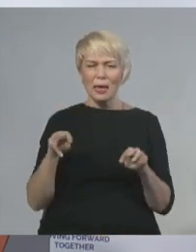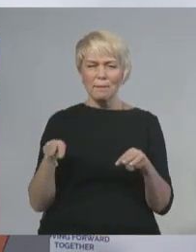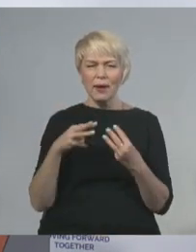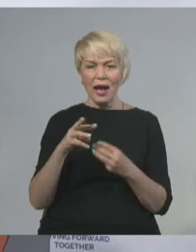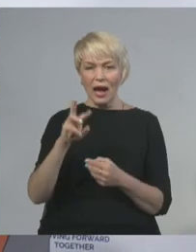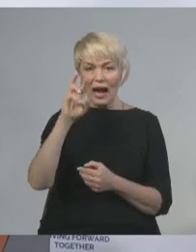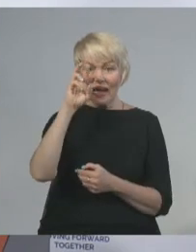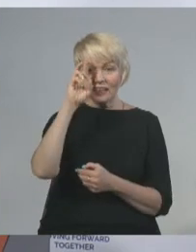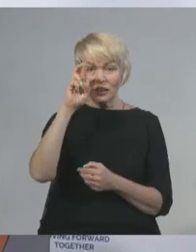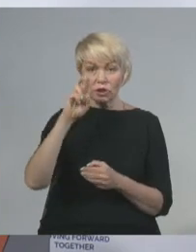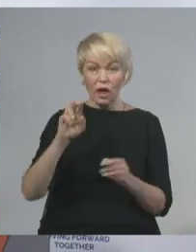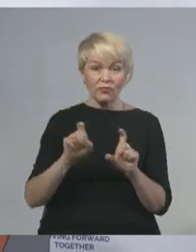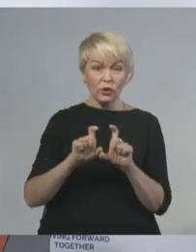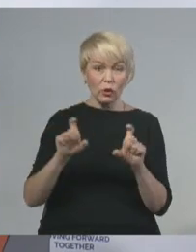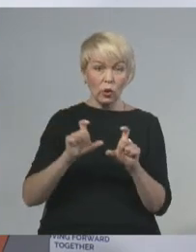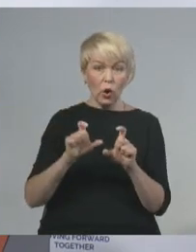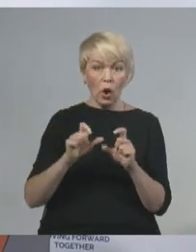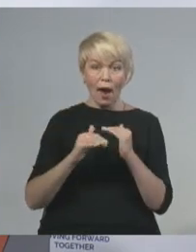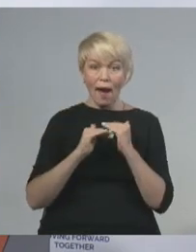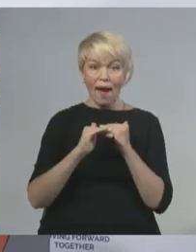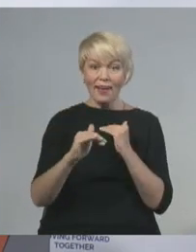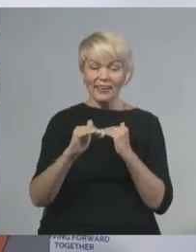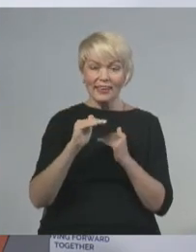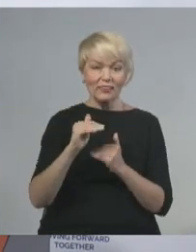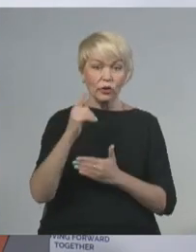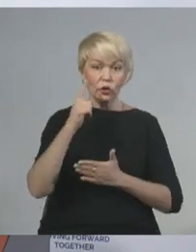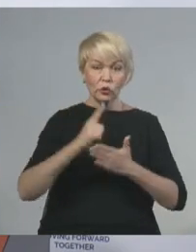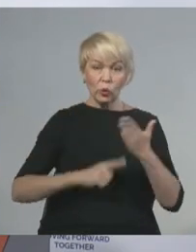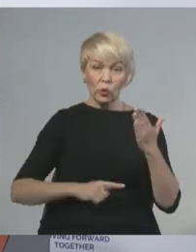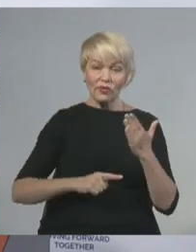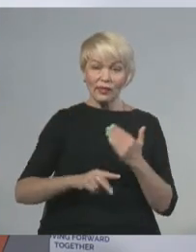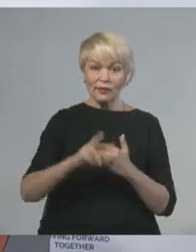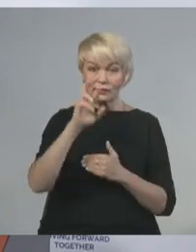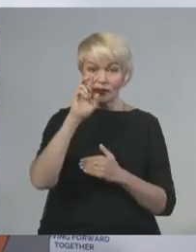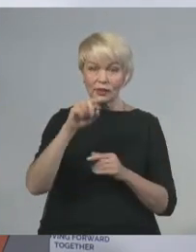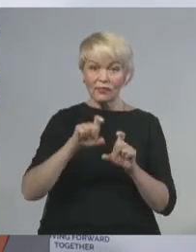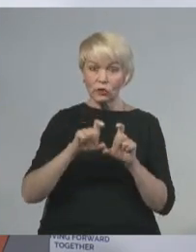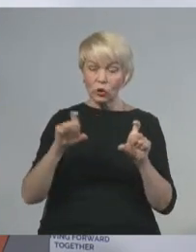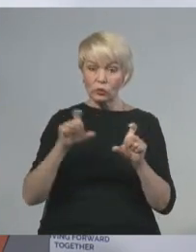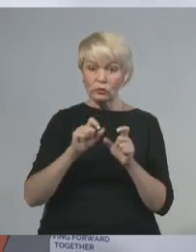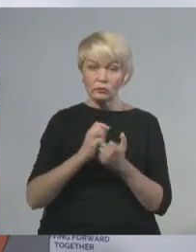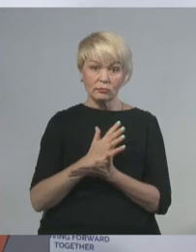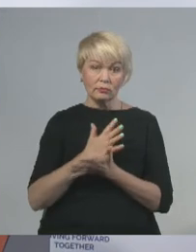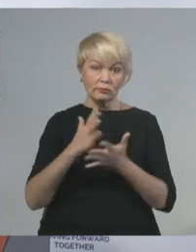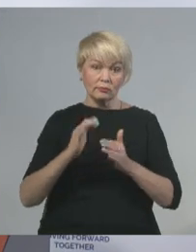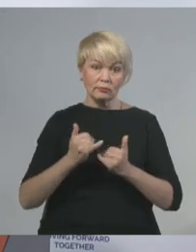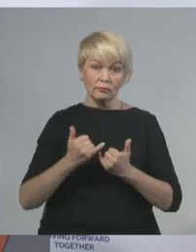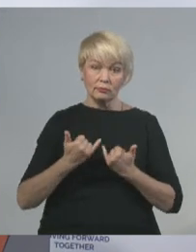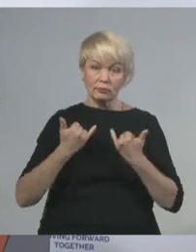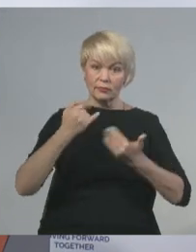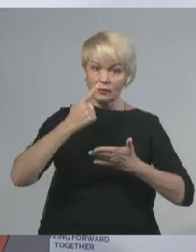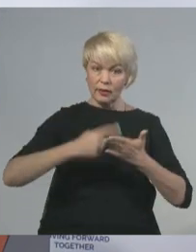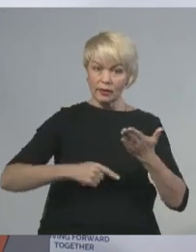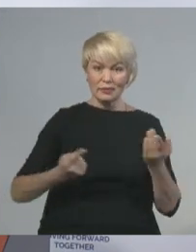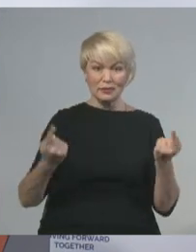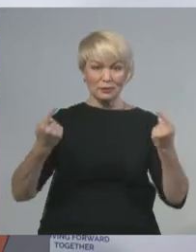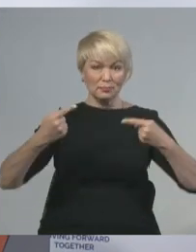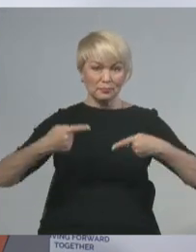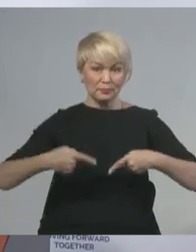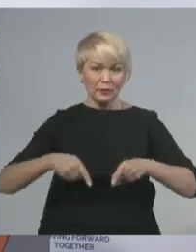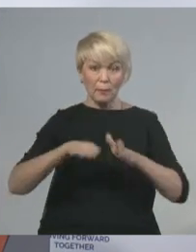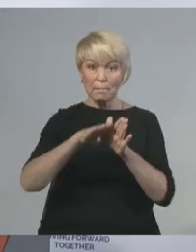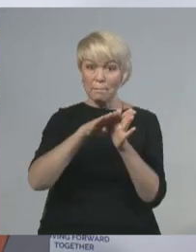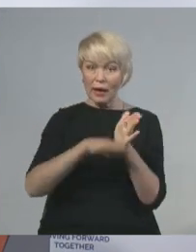institutions were increasing or decreasing in poland but you obviously and we know that obviously this polarization of polish